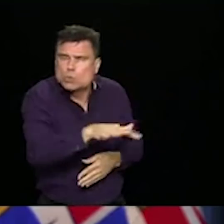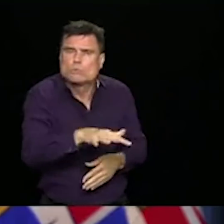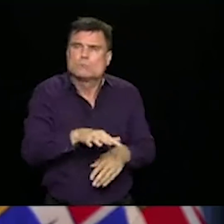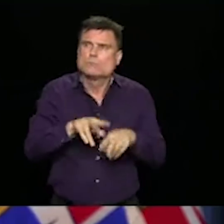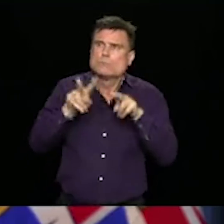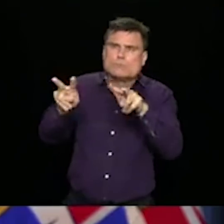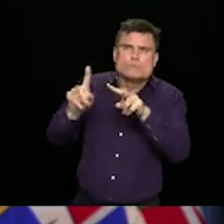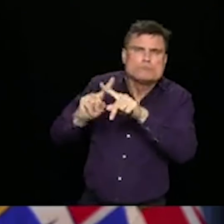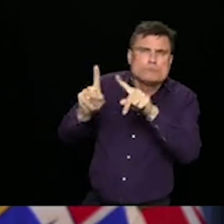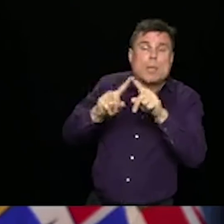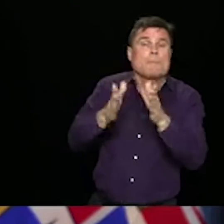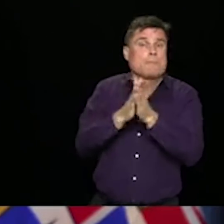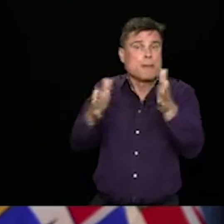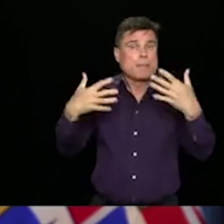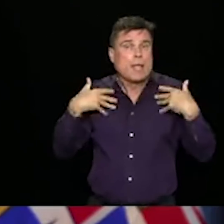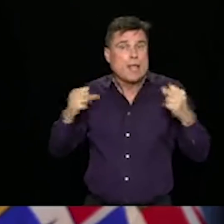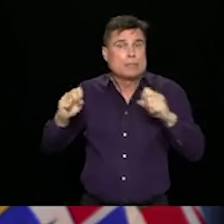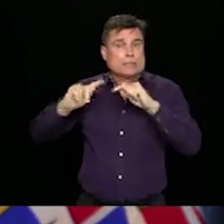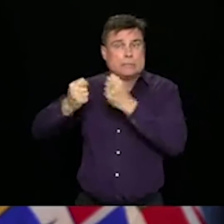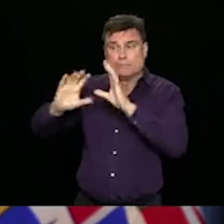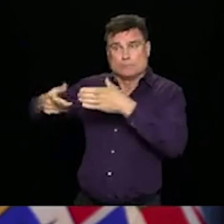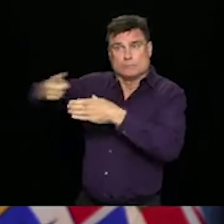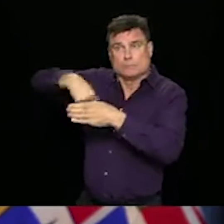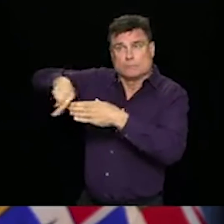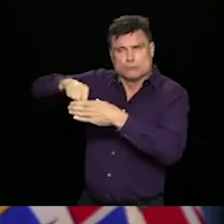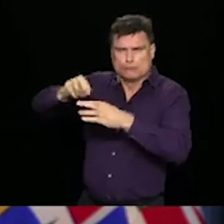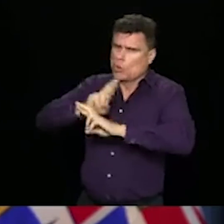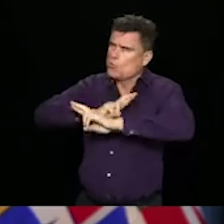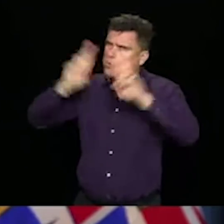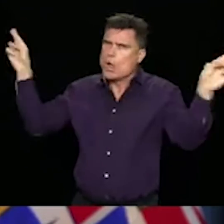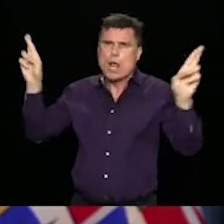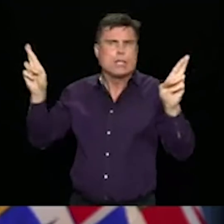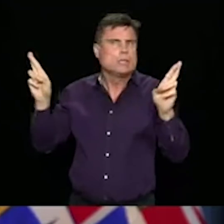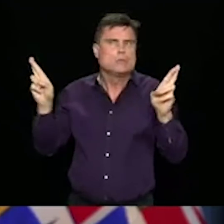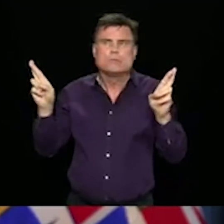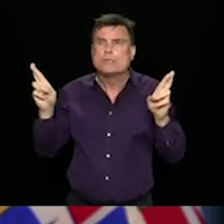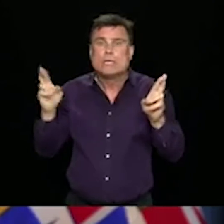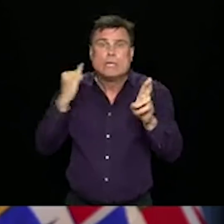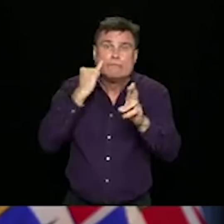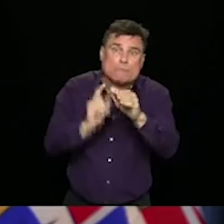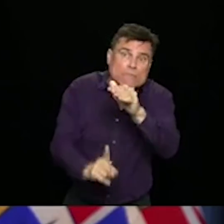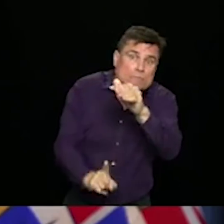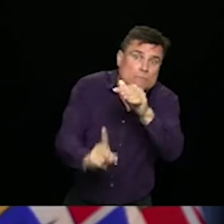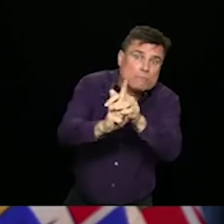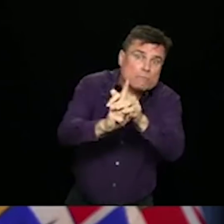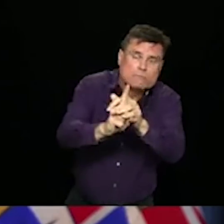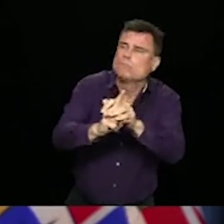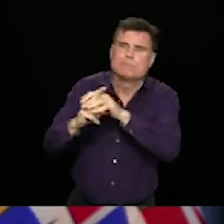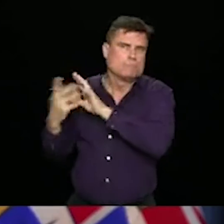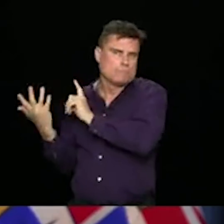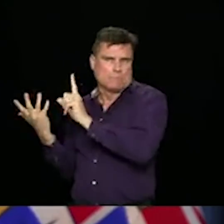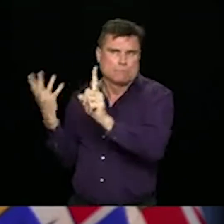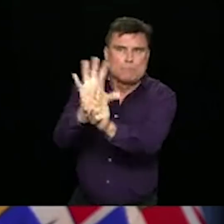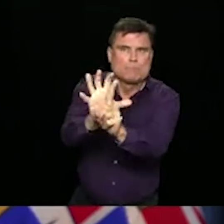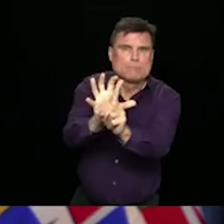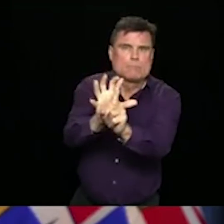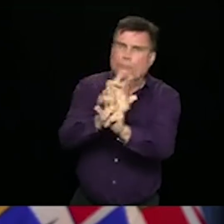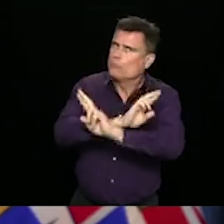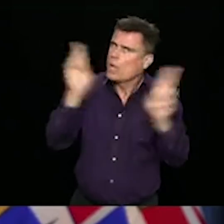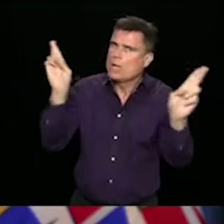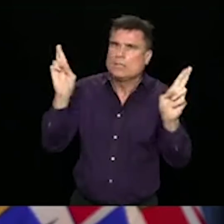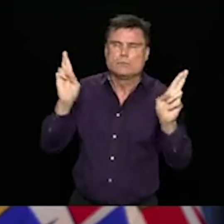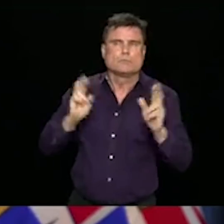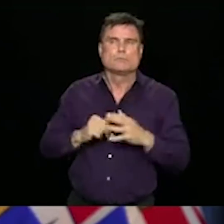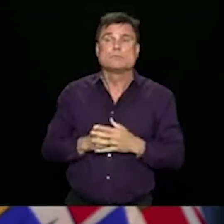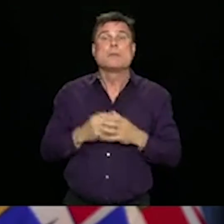and public health teams are ready to jump in should we need to. We are all in this together, and as many people